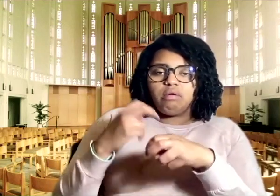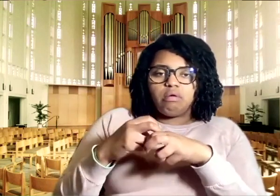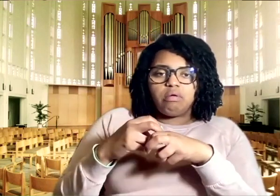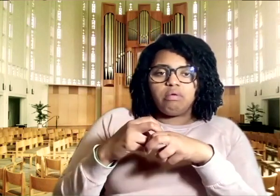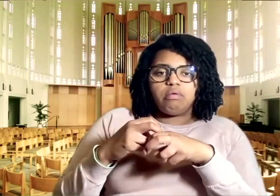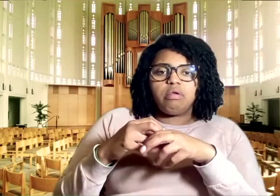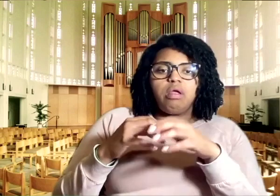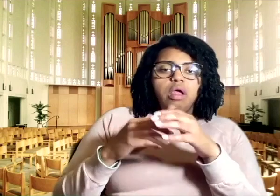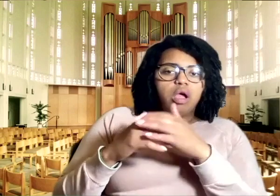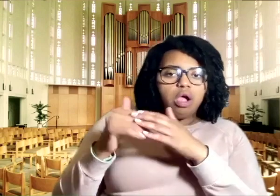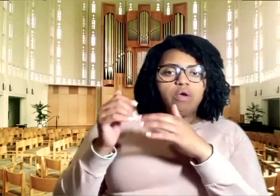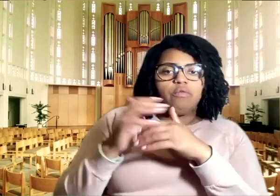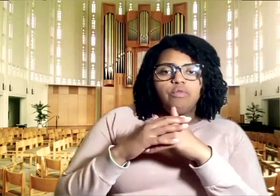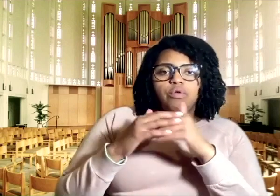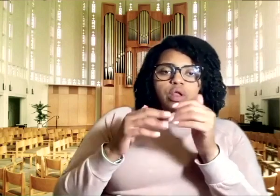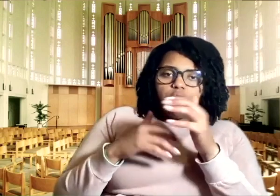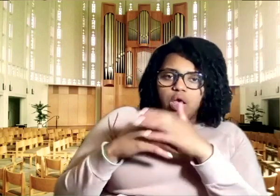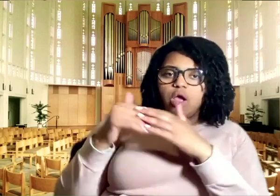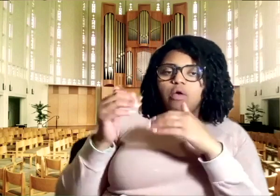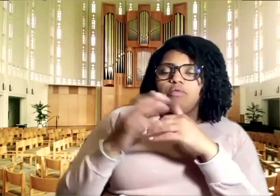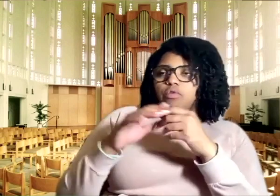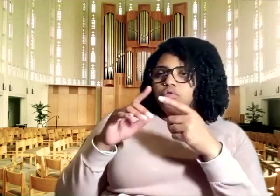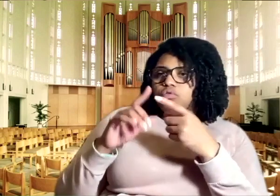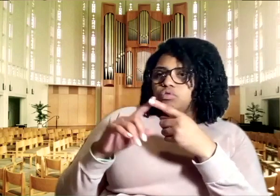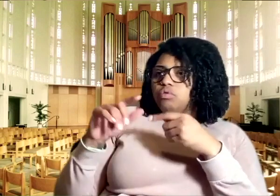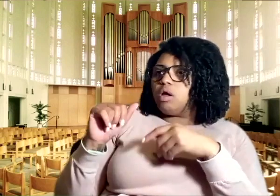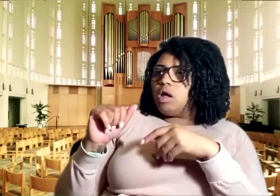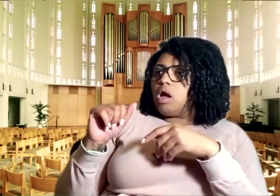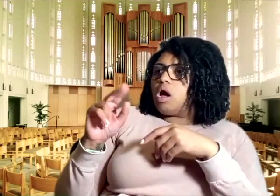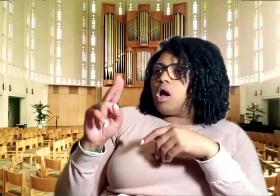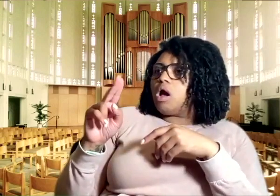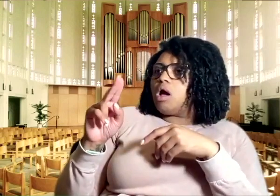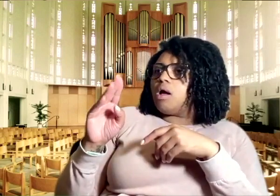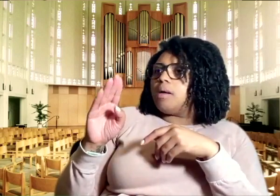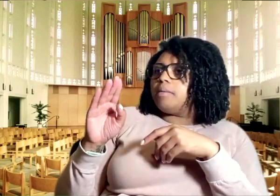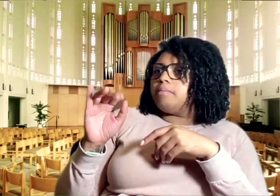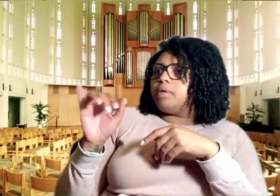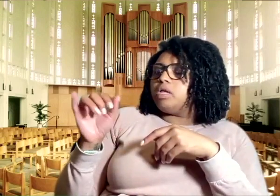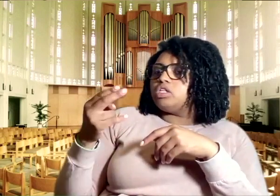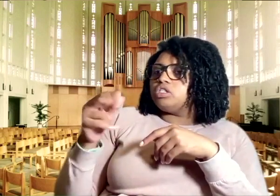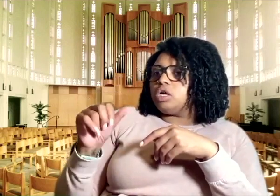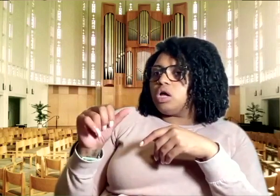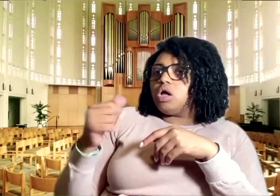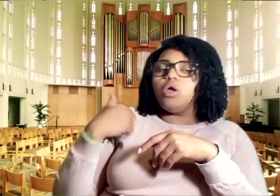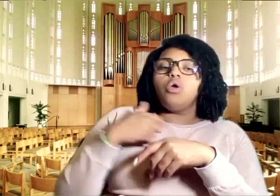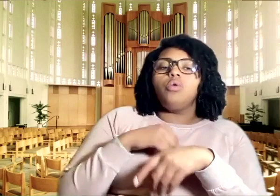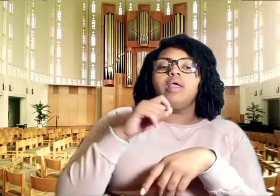For we have to speak in tones that won't scare anyone.